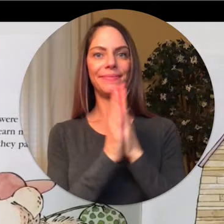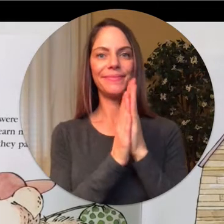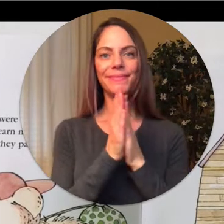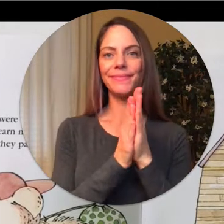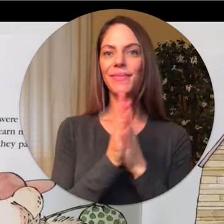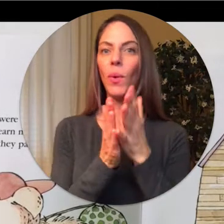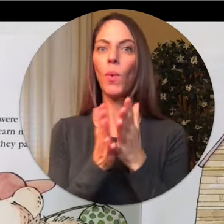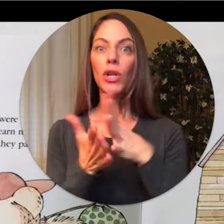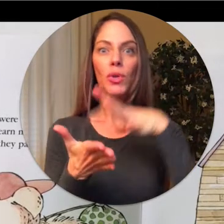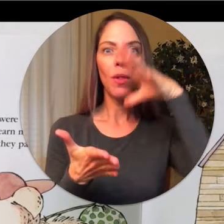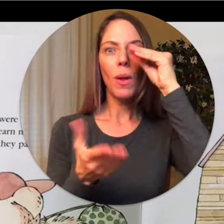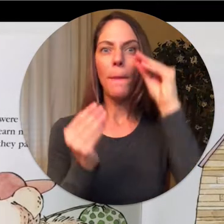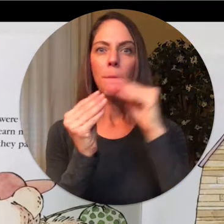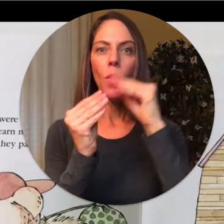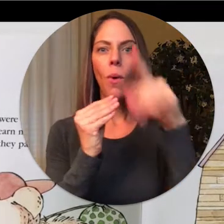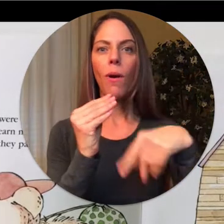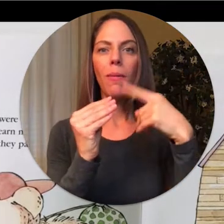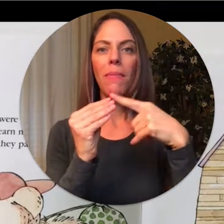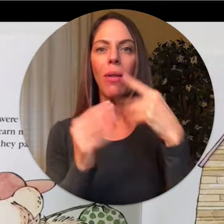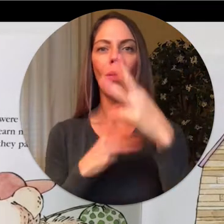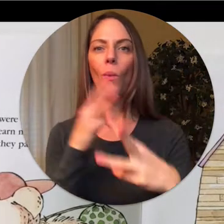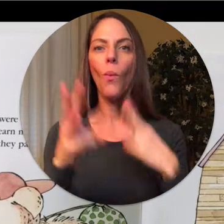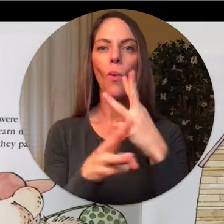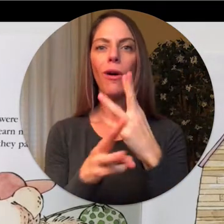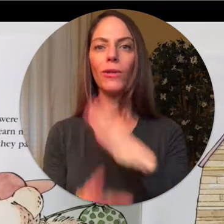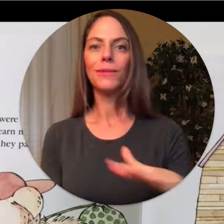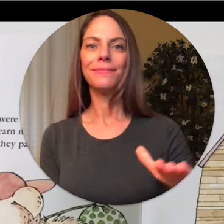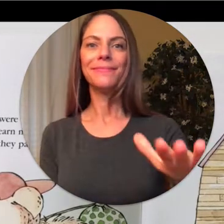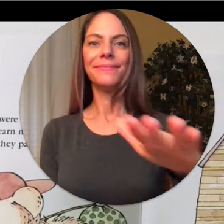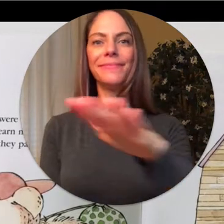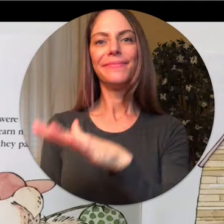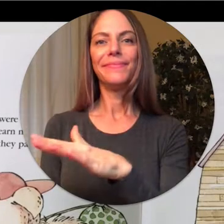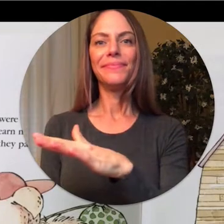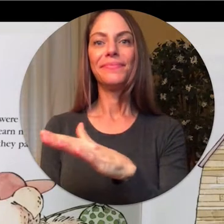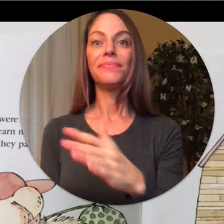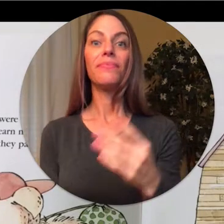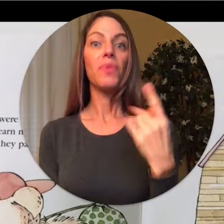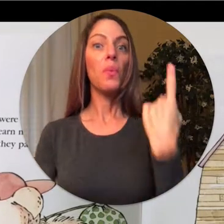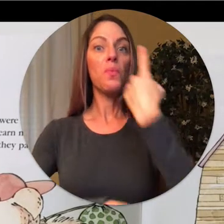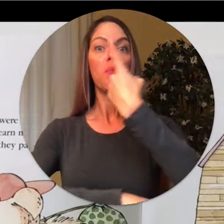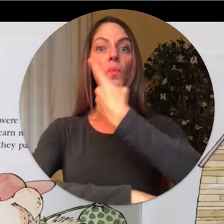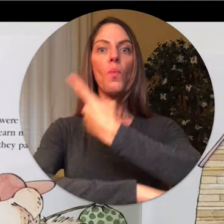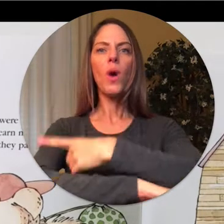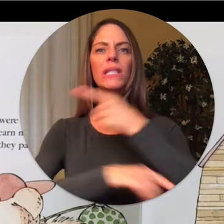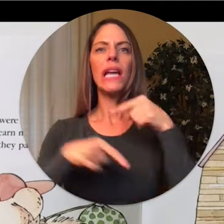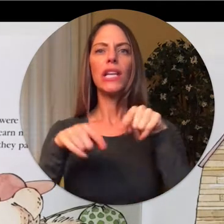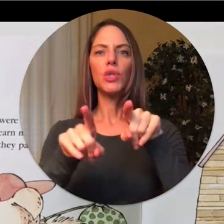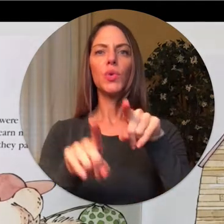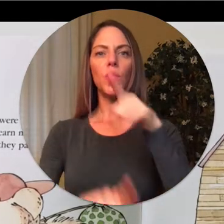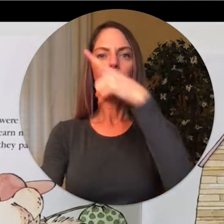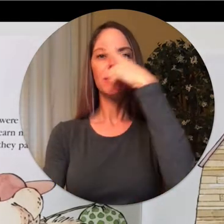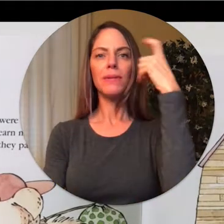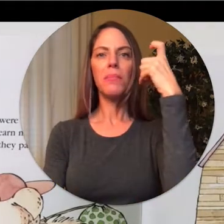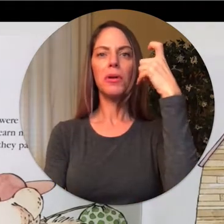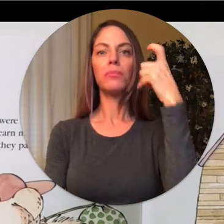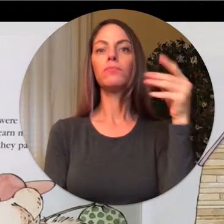big, wide world. One bright summer morning, they packed their bags and set off